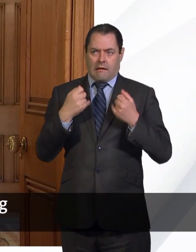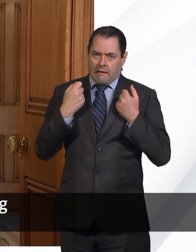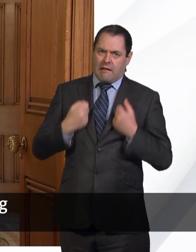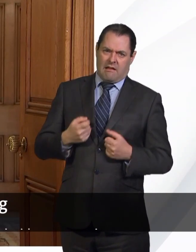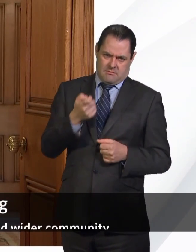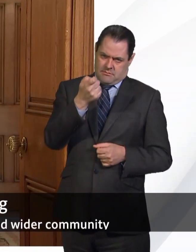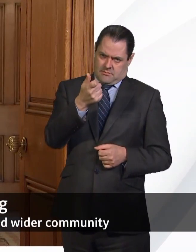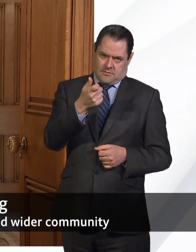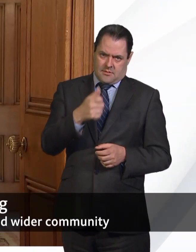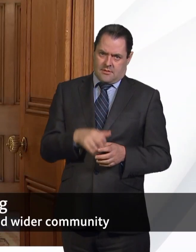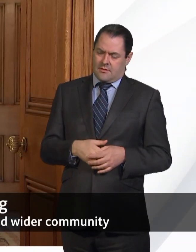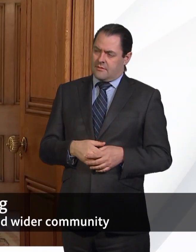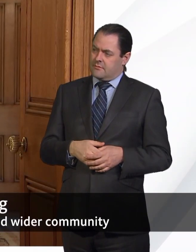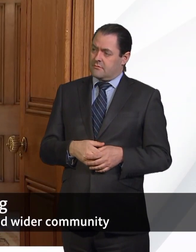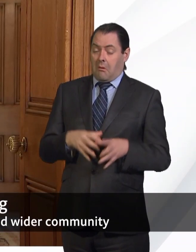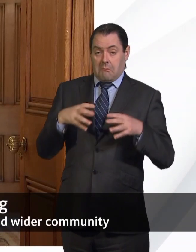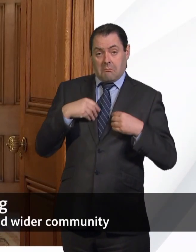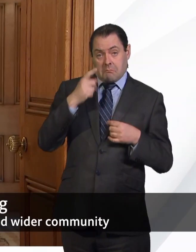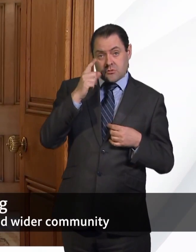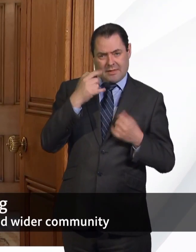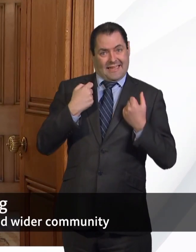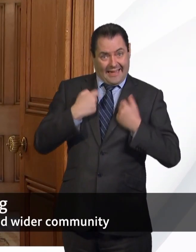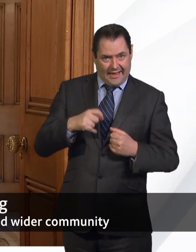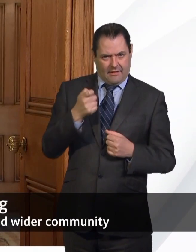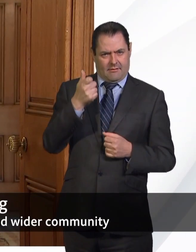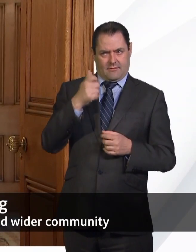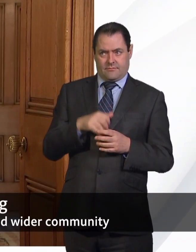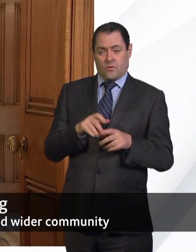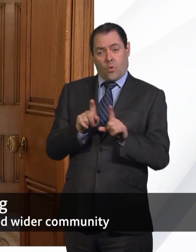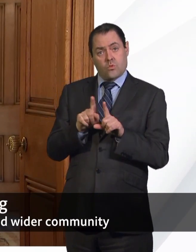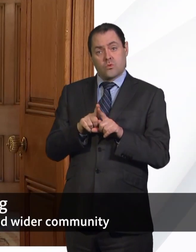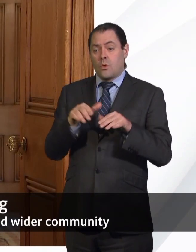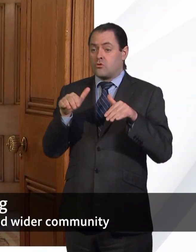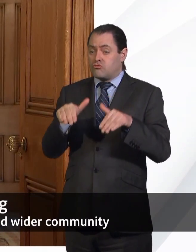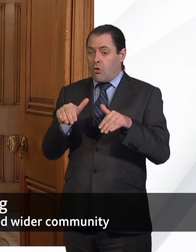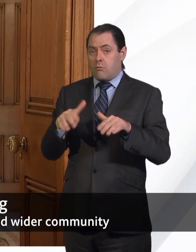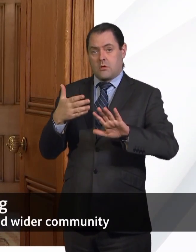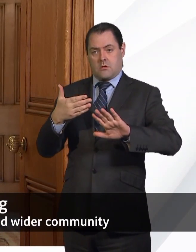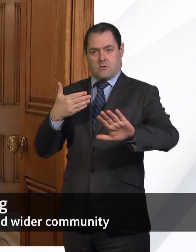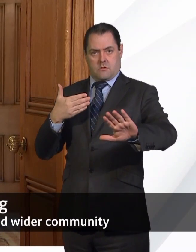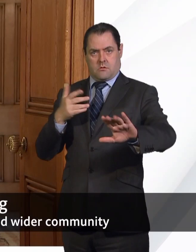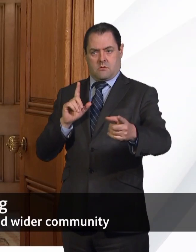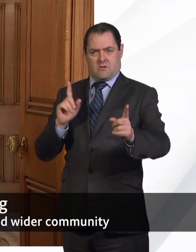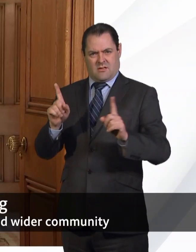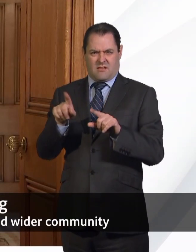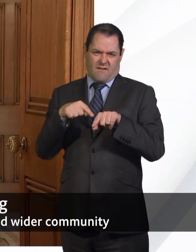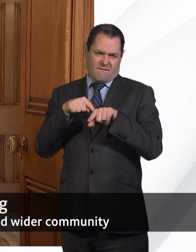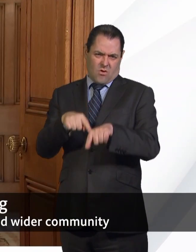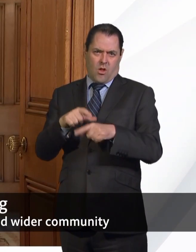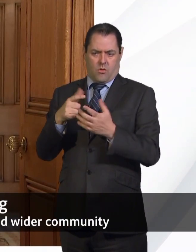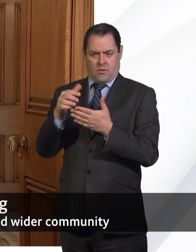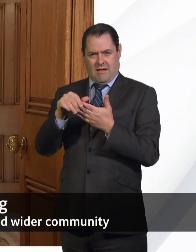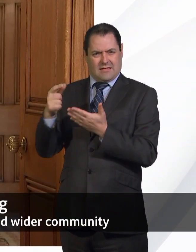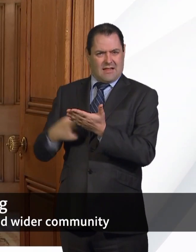virus. We know that if shops enforce social distancing, as required by our COVID secure